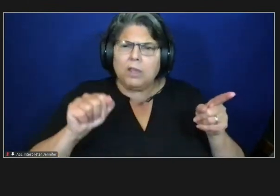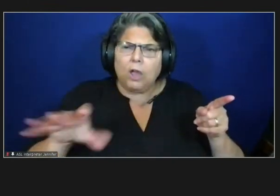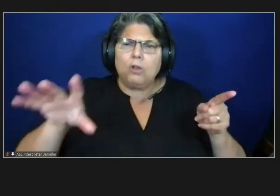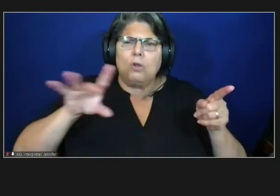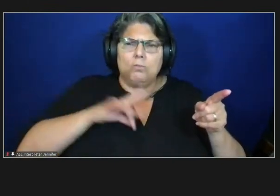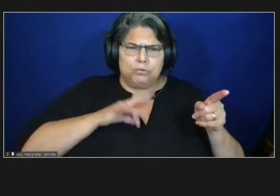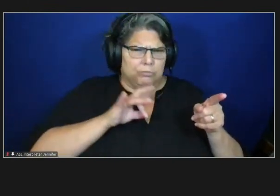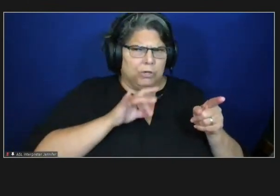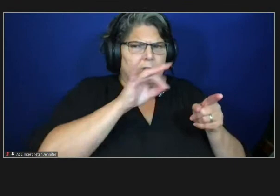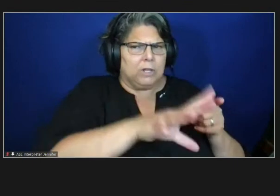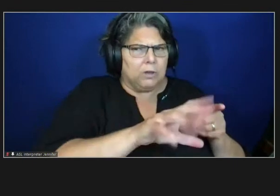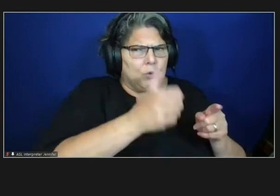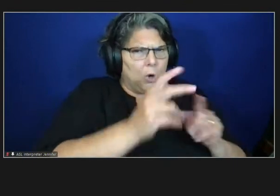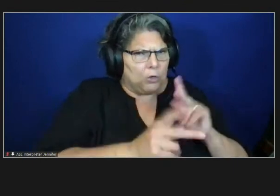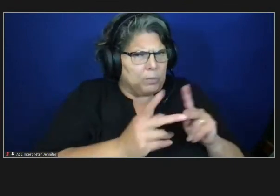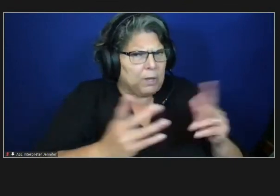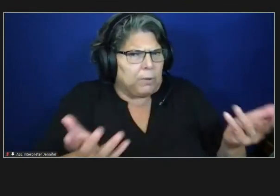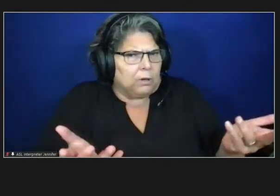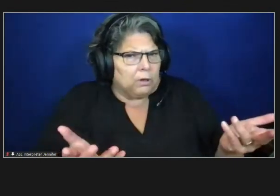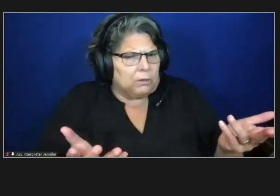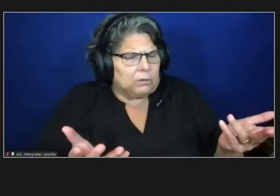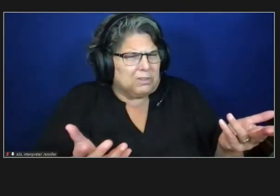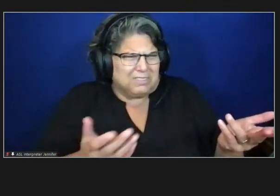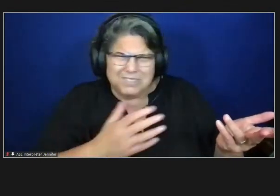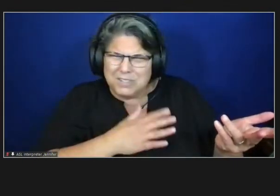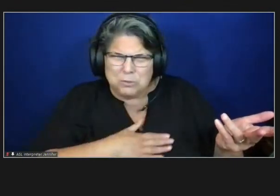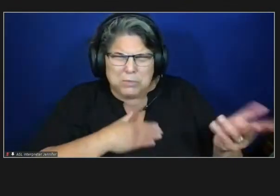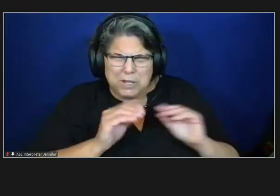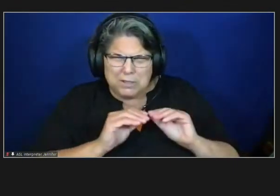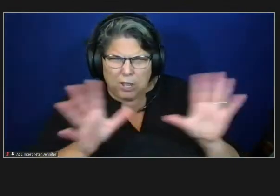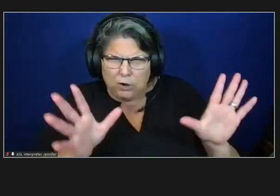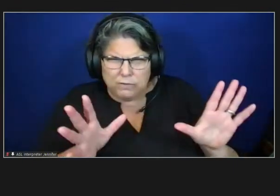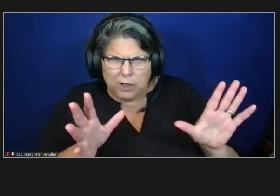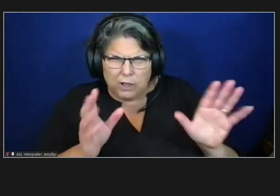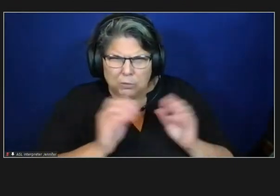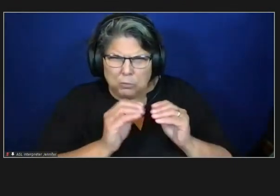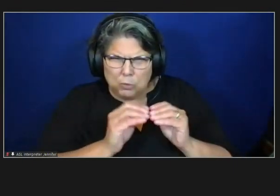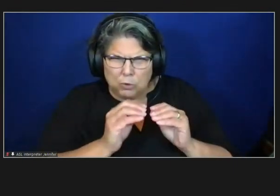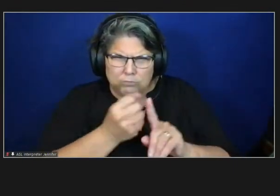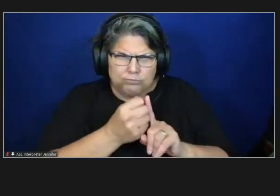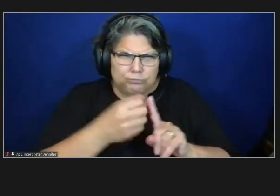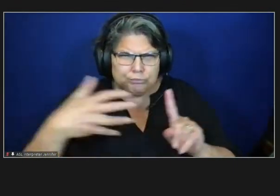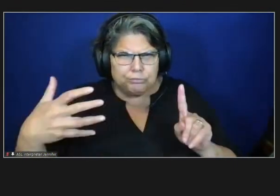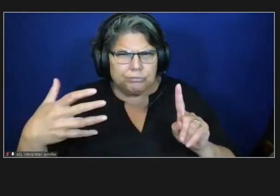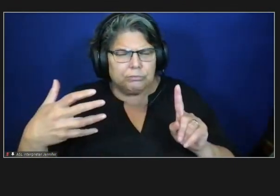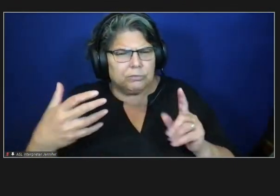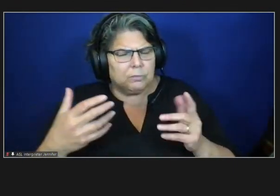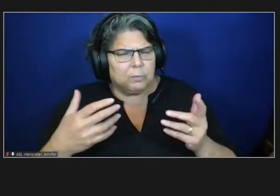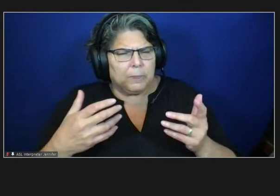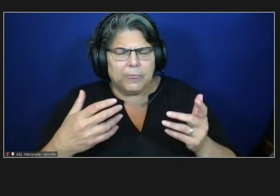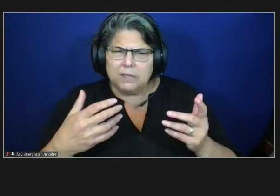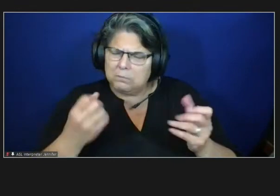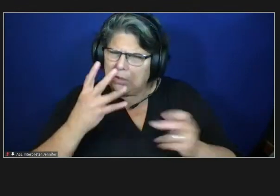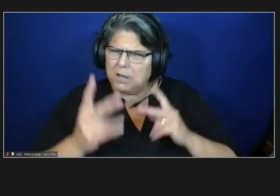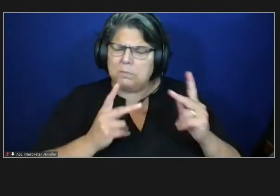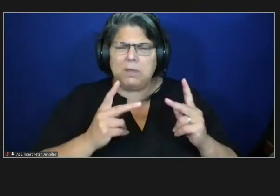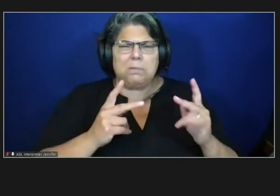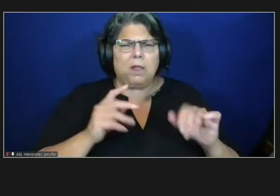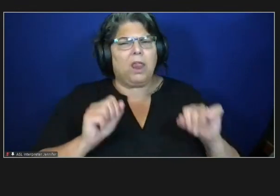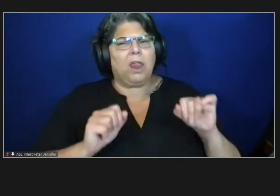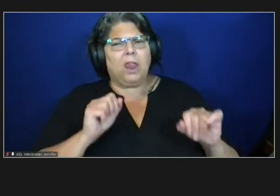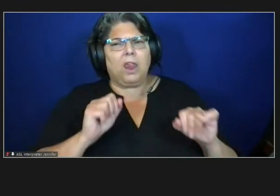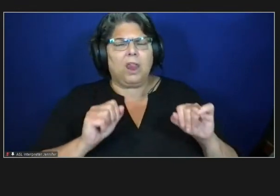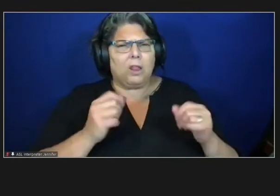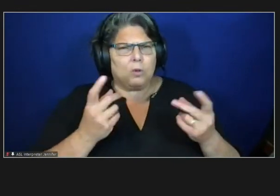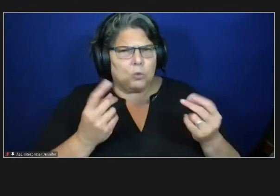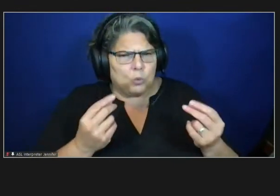people. And so I was wondering if you can help clarify that distinction for people a little bit more. There's a lot of questions that we get about